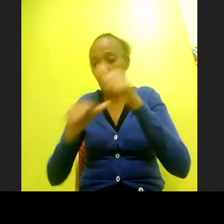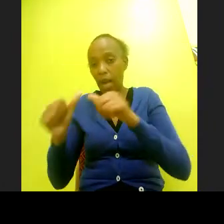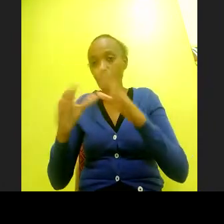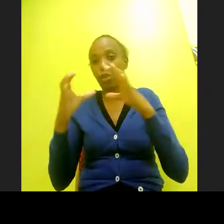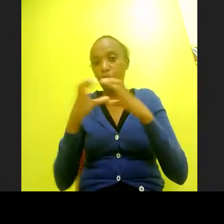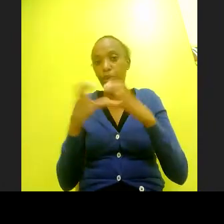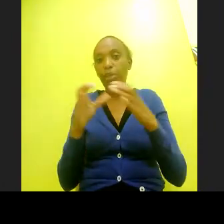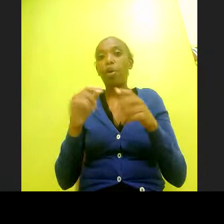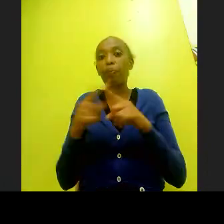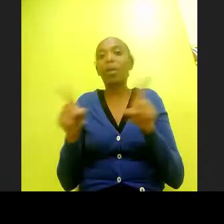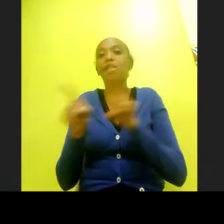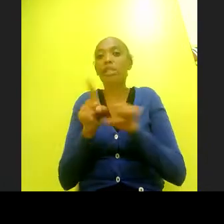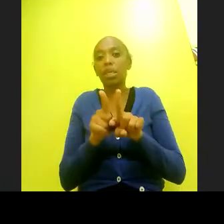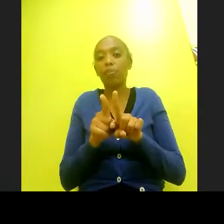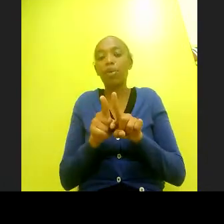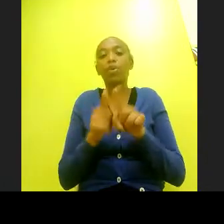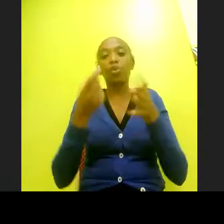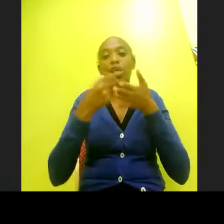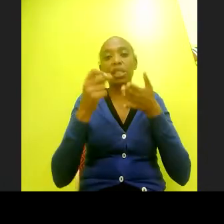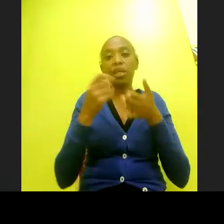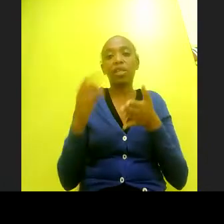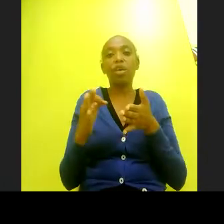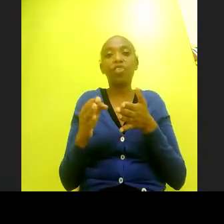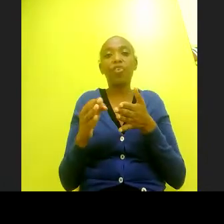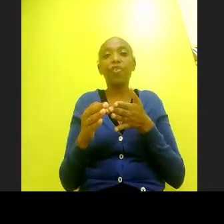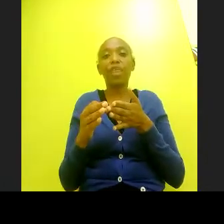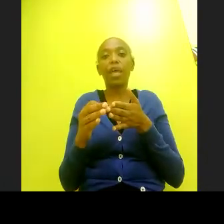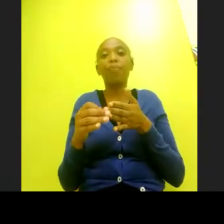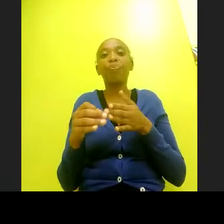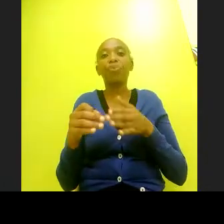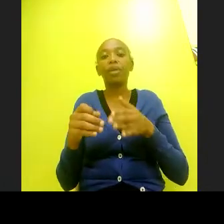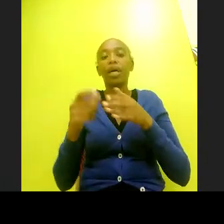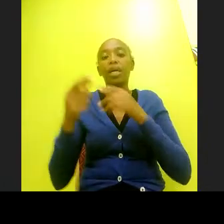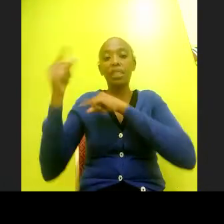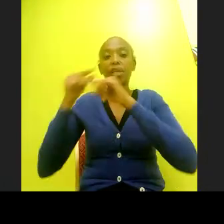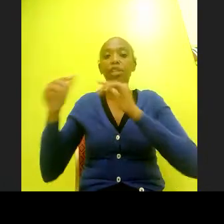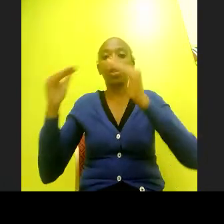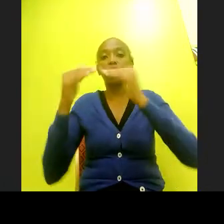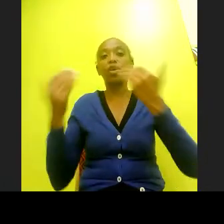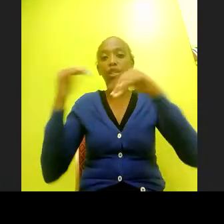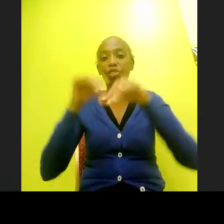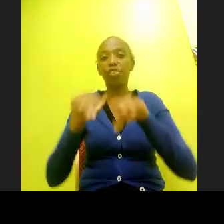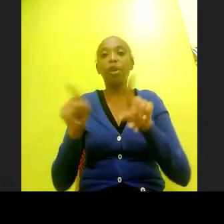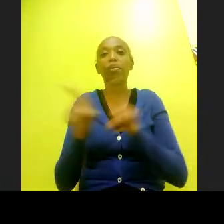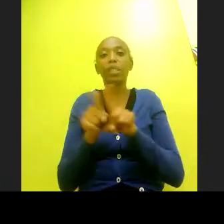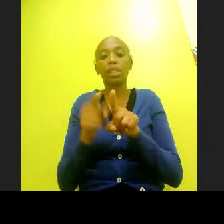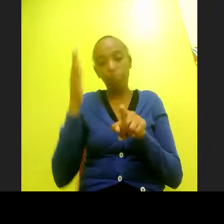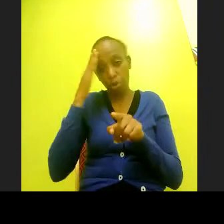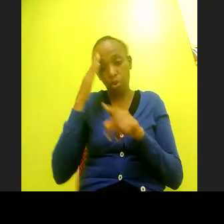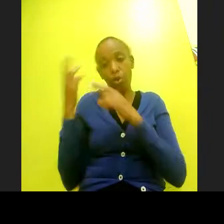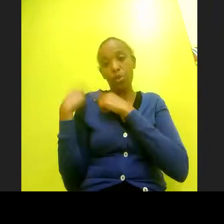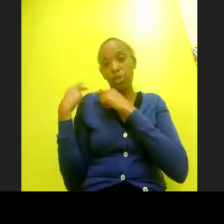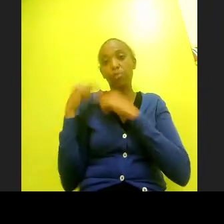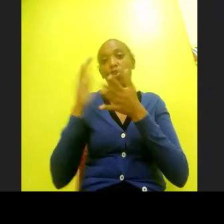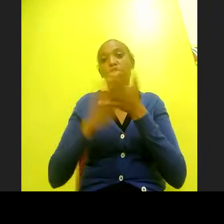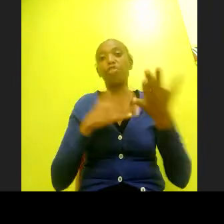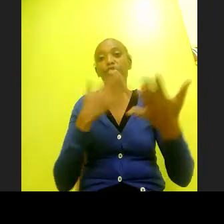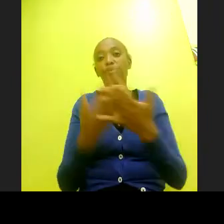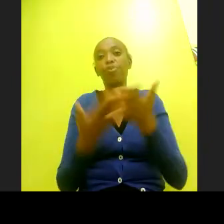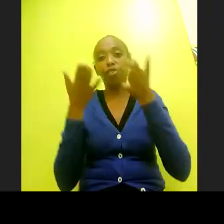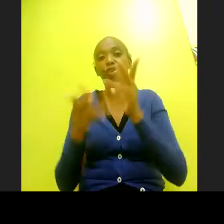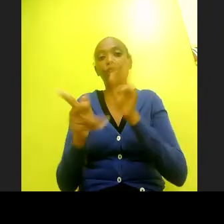but also to the Secretariat of the Generation Equality Forum, and also as we work on the accountability framework for this